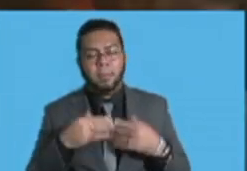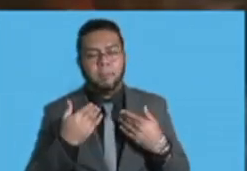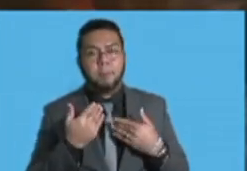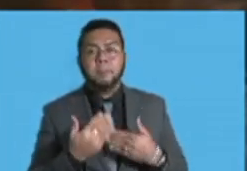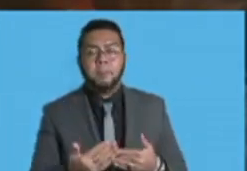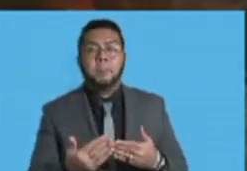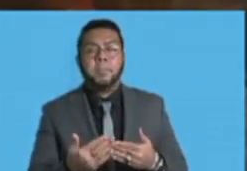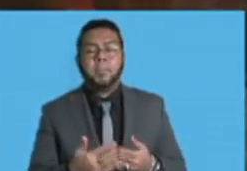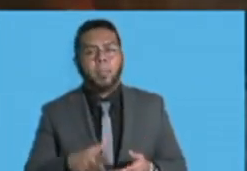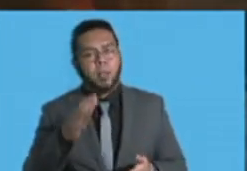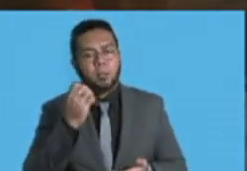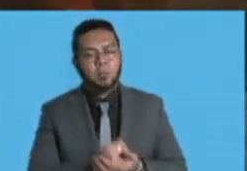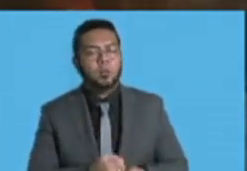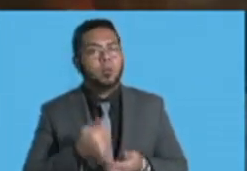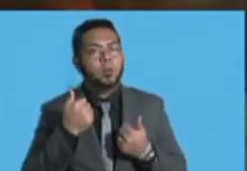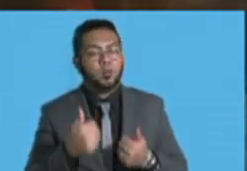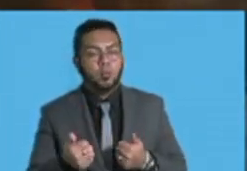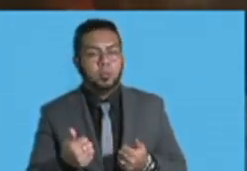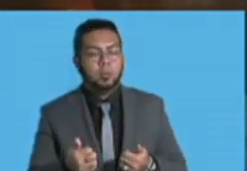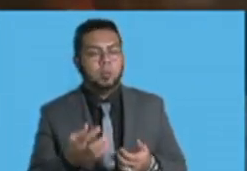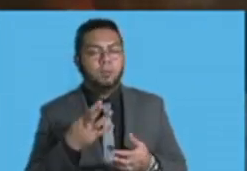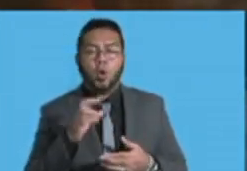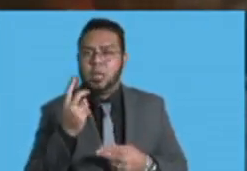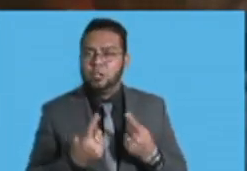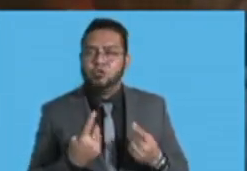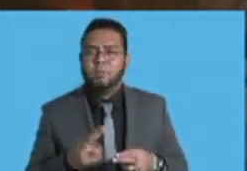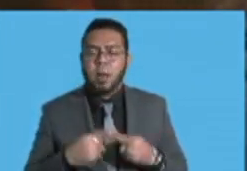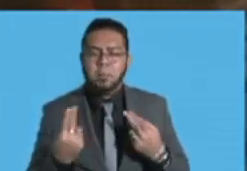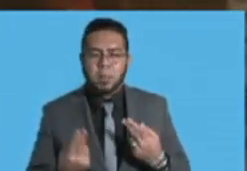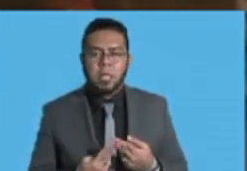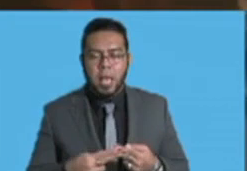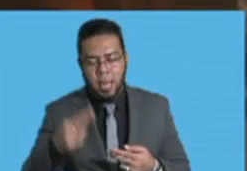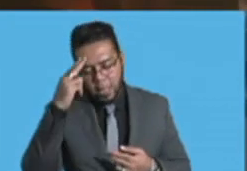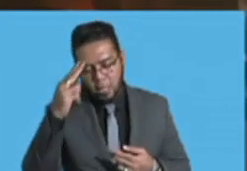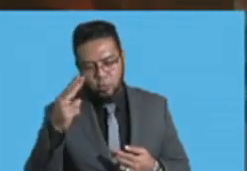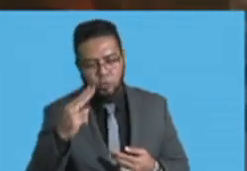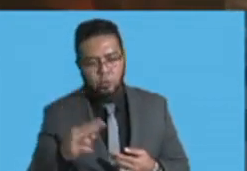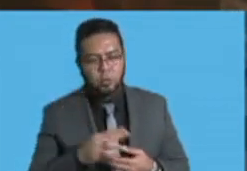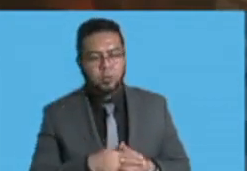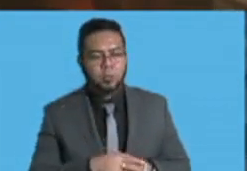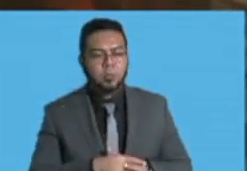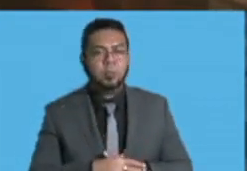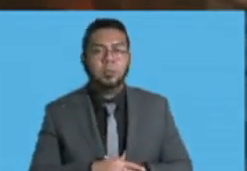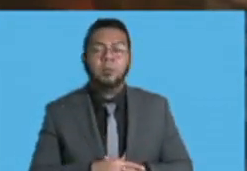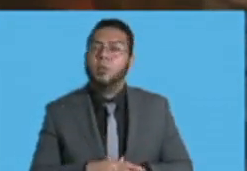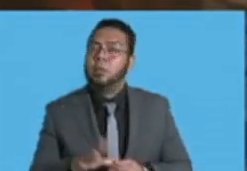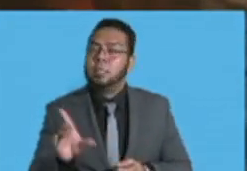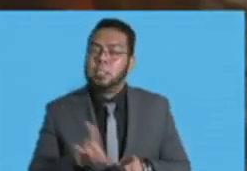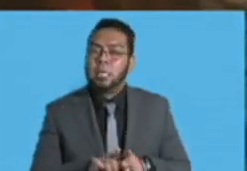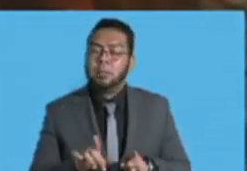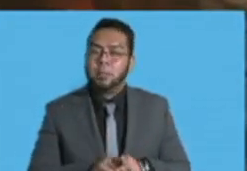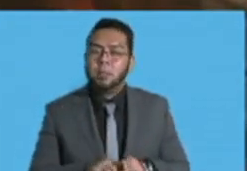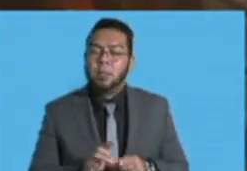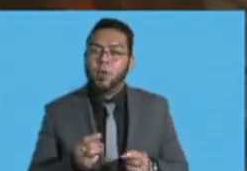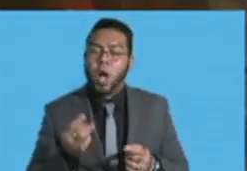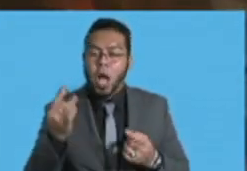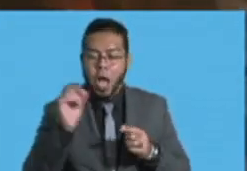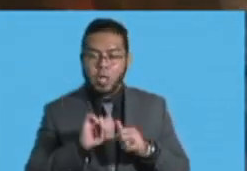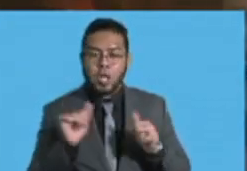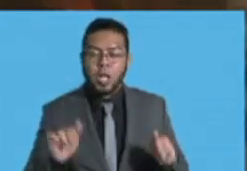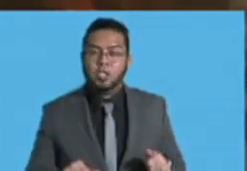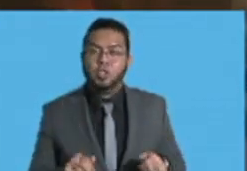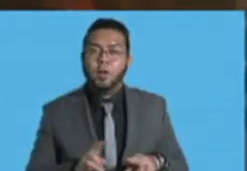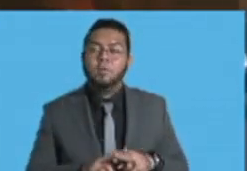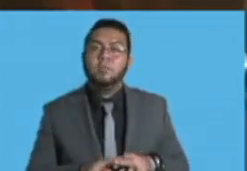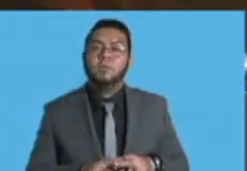to ensure a good harvest for each family and the nation as a whole. The same applies to agriculture, fisheries, forestry, and other forms